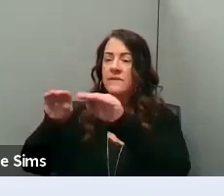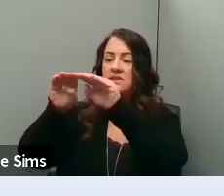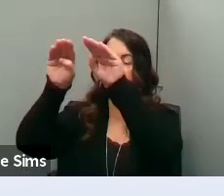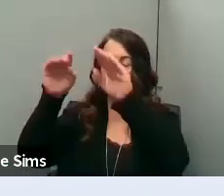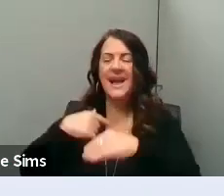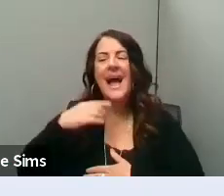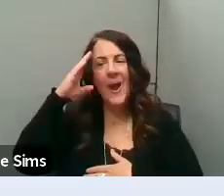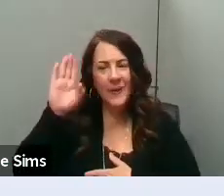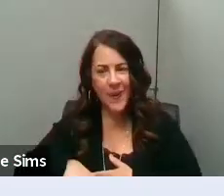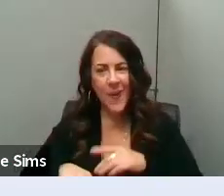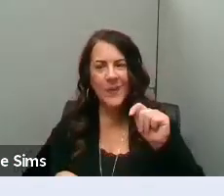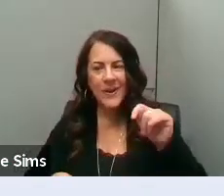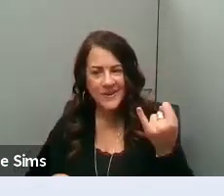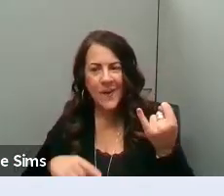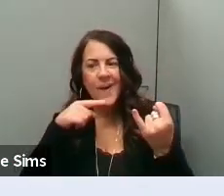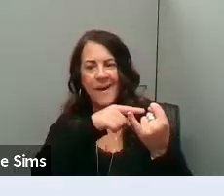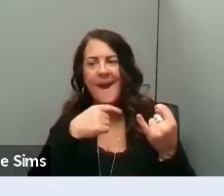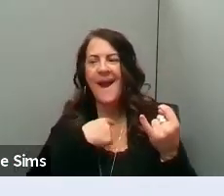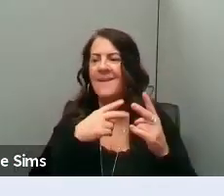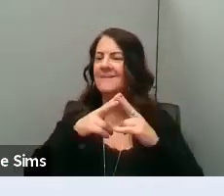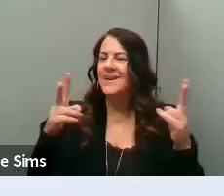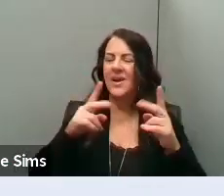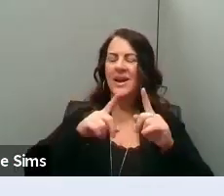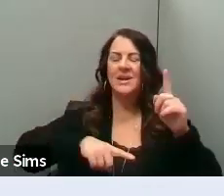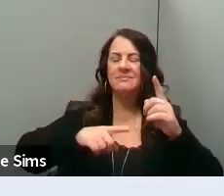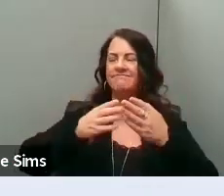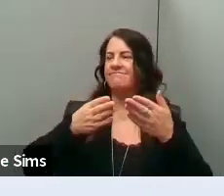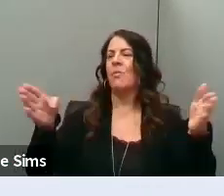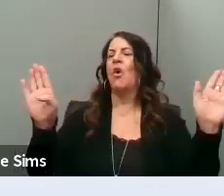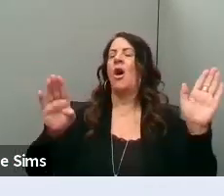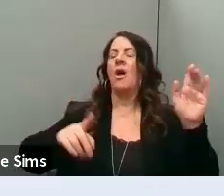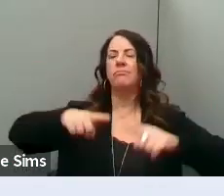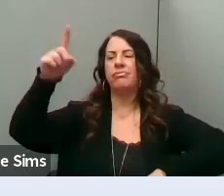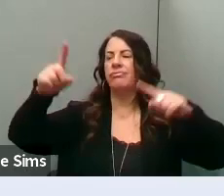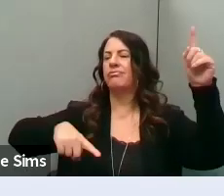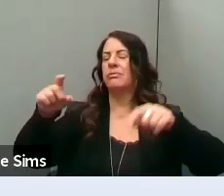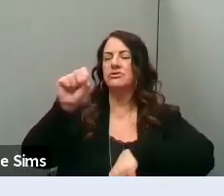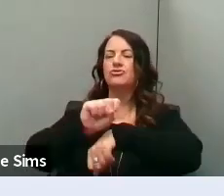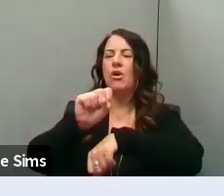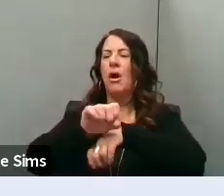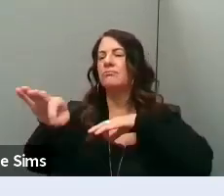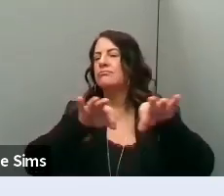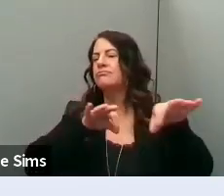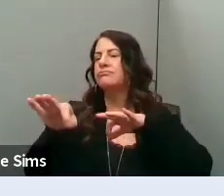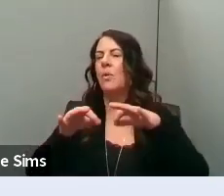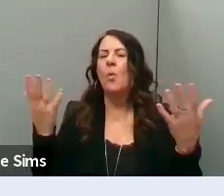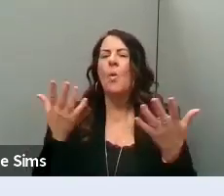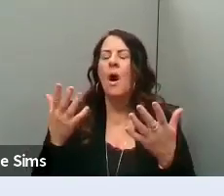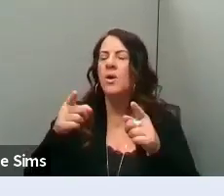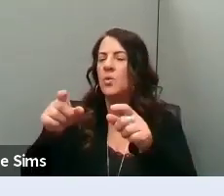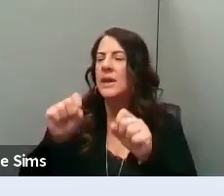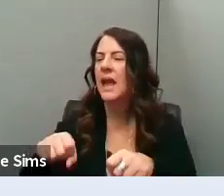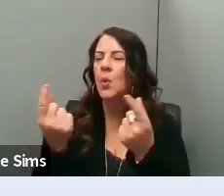broad job descriptions where you can do a lot of different things as a team